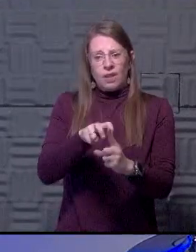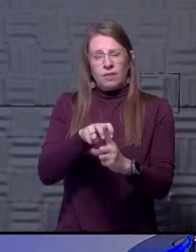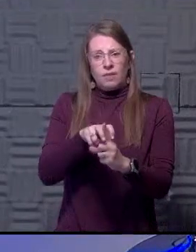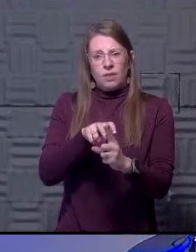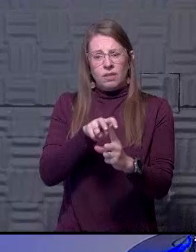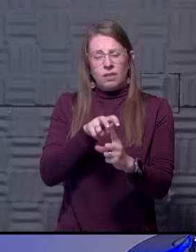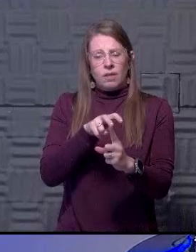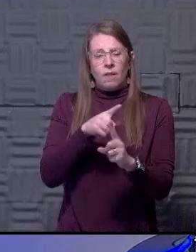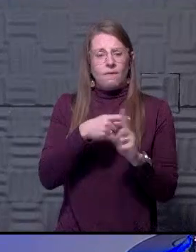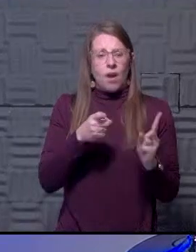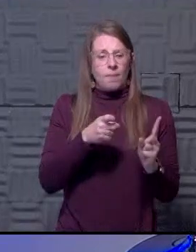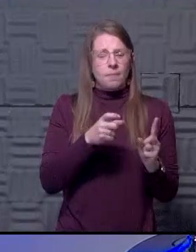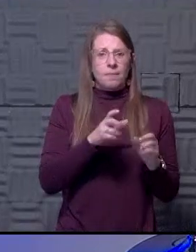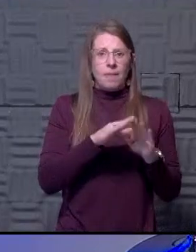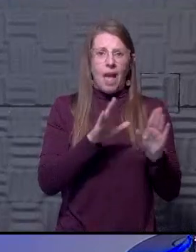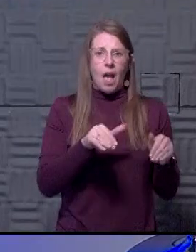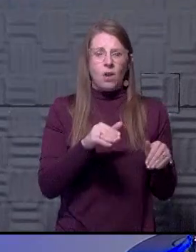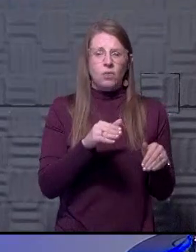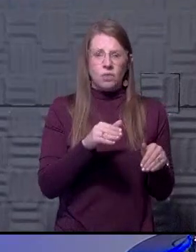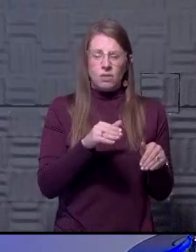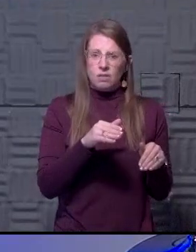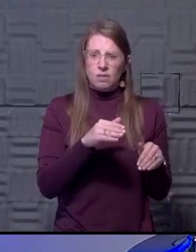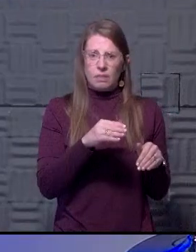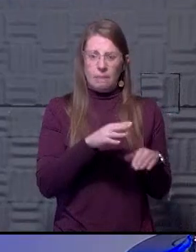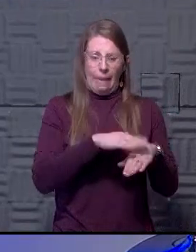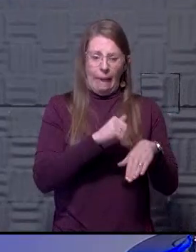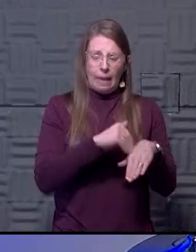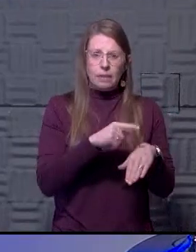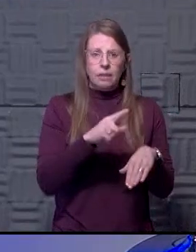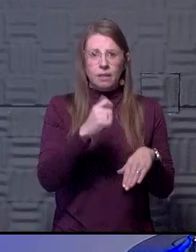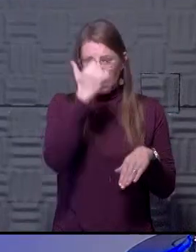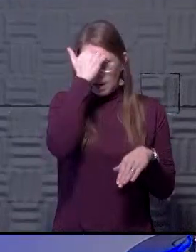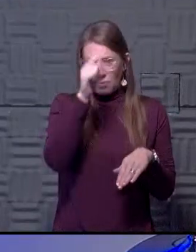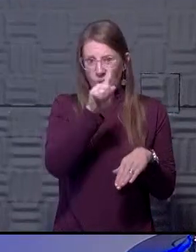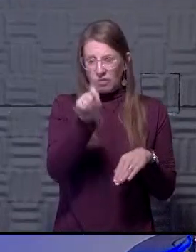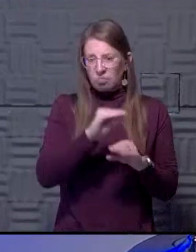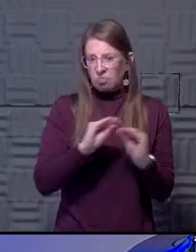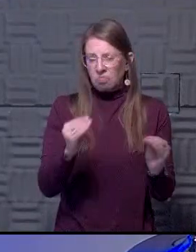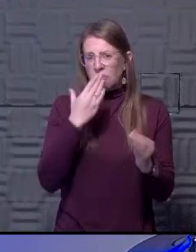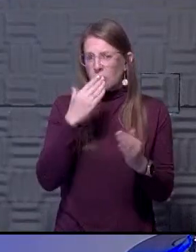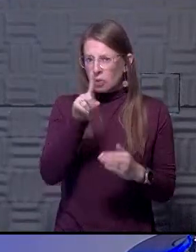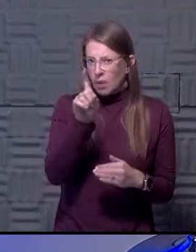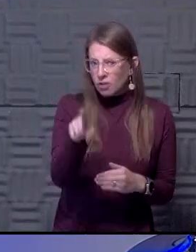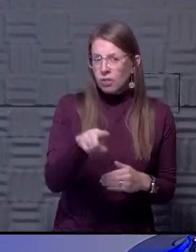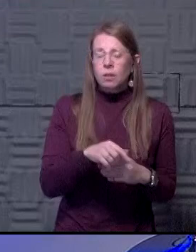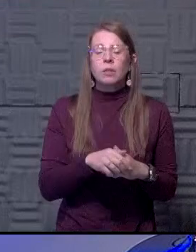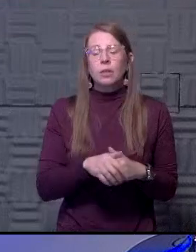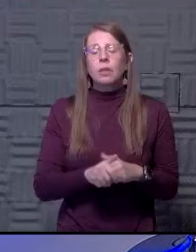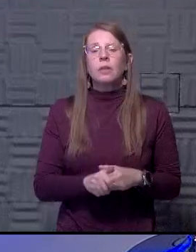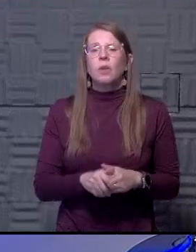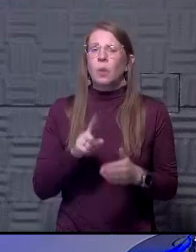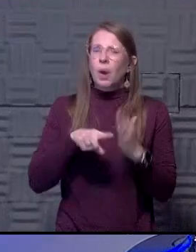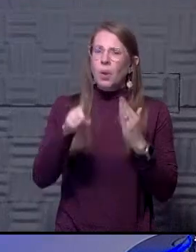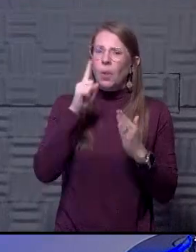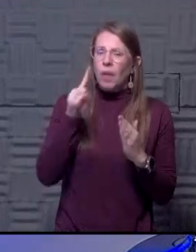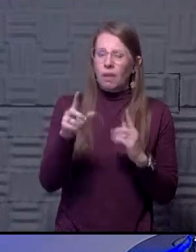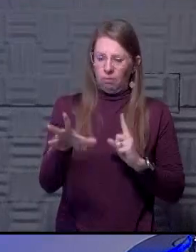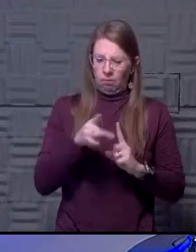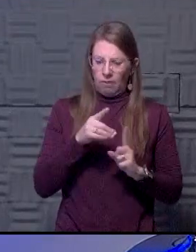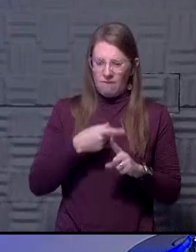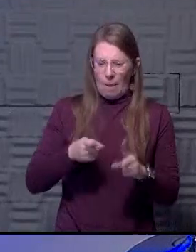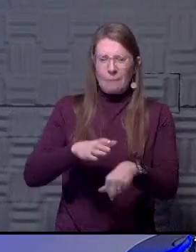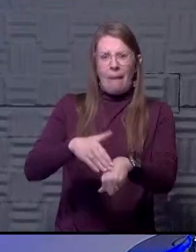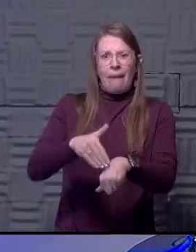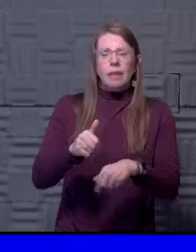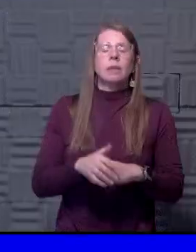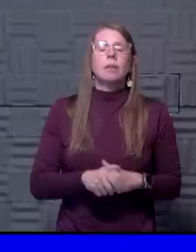from household pets? Oh, that's not a dumb question at all. Actually, it's a really good question. Well done. So, what do you think, Hawk? I actually was just